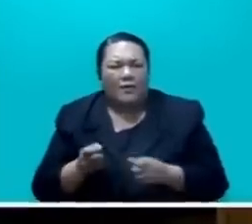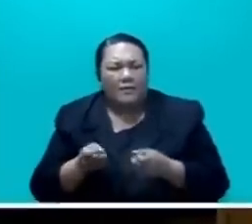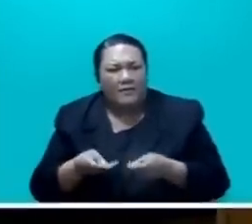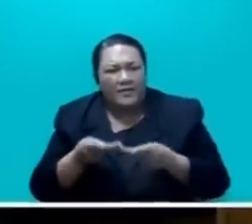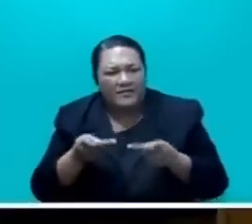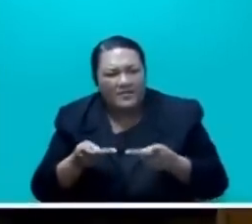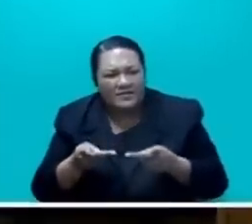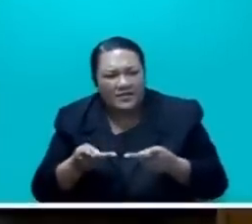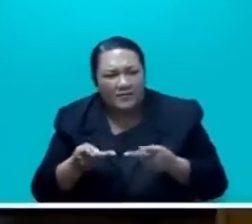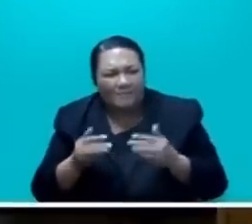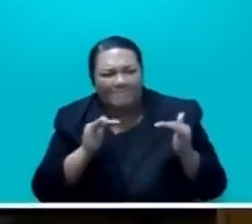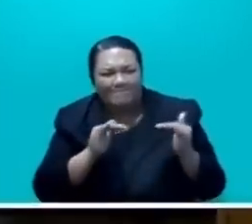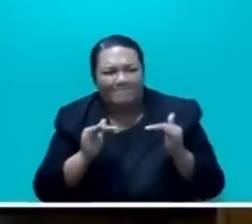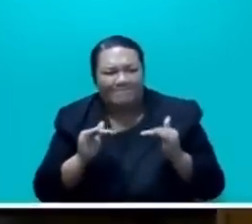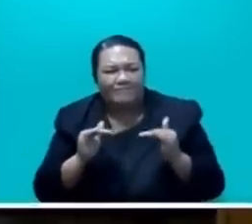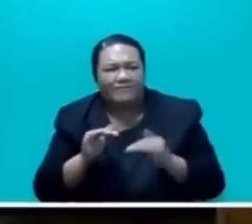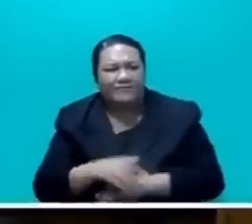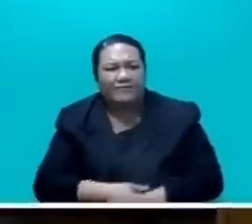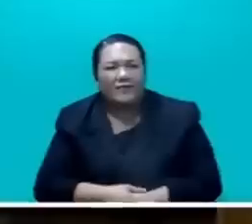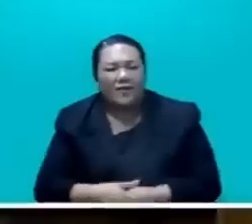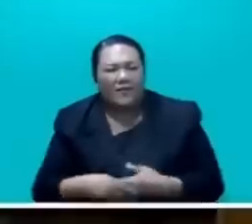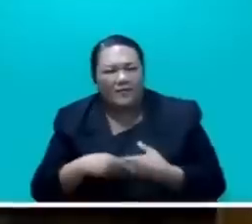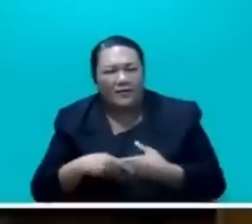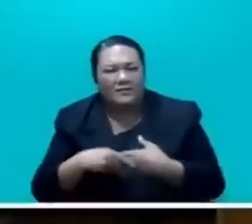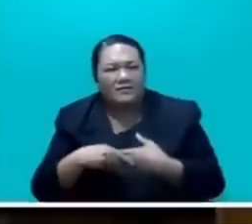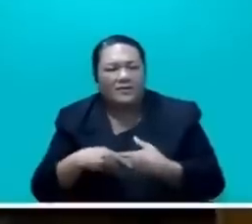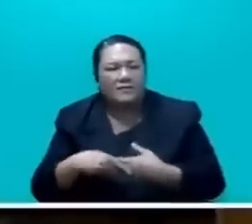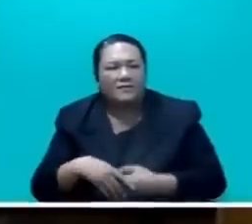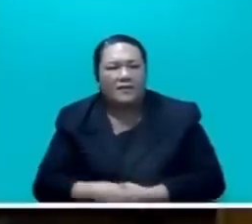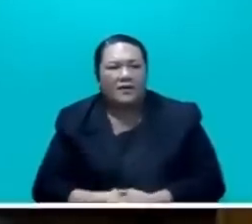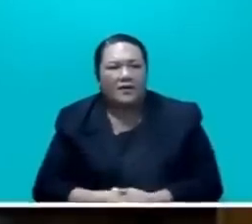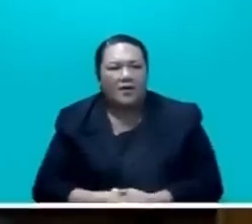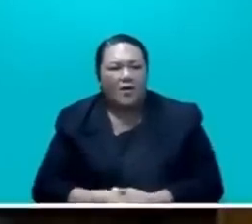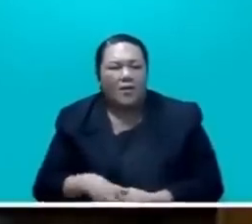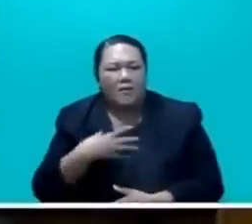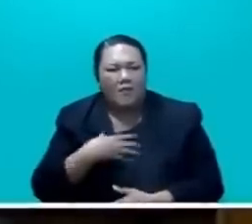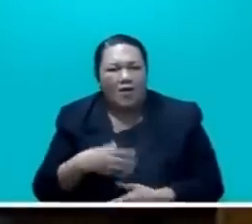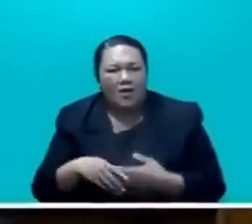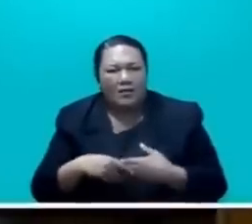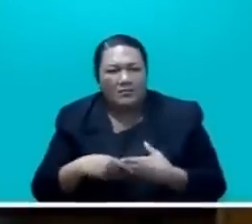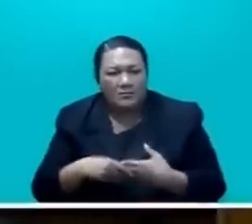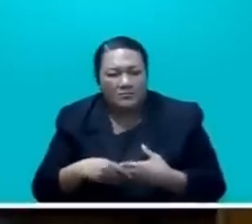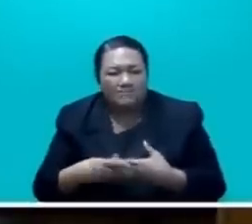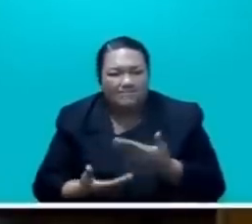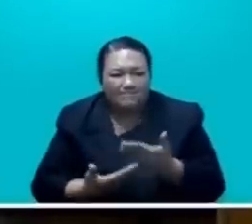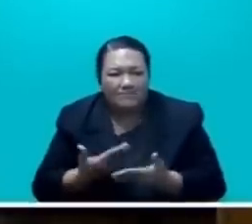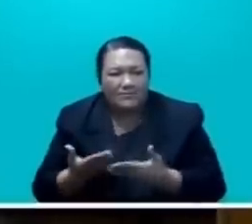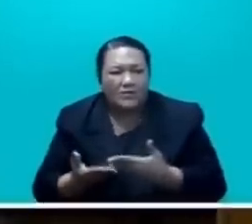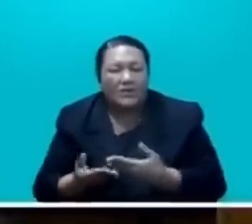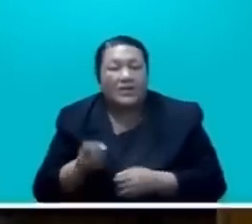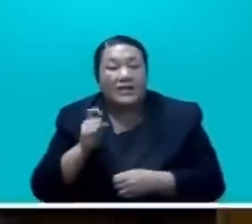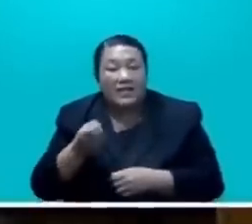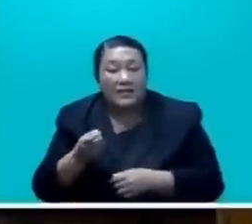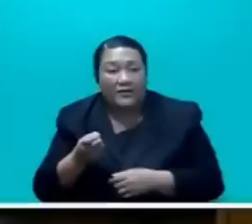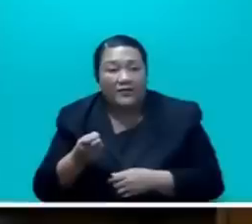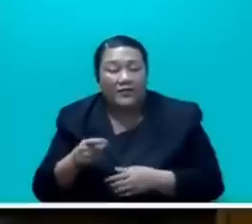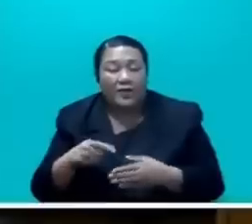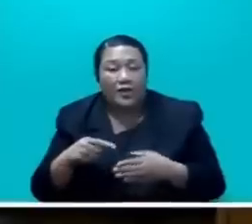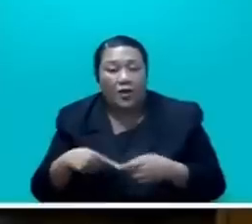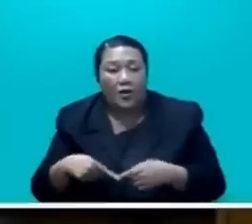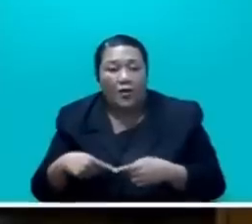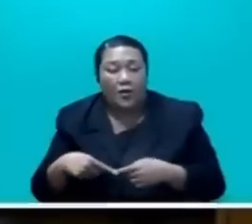leniency or a more lenient award if the Honorable Leader of the